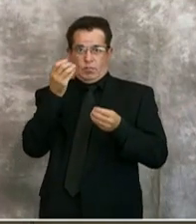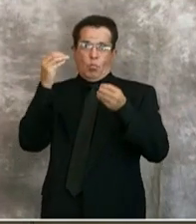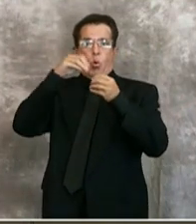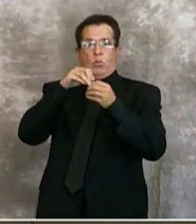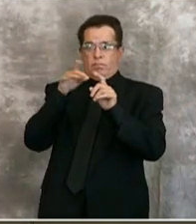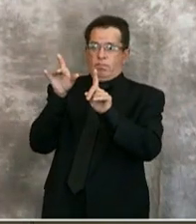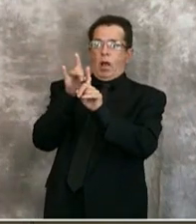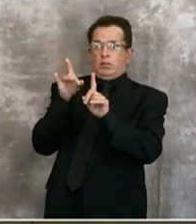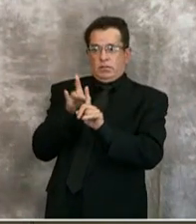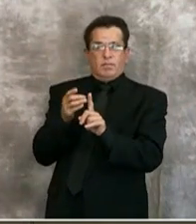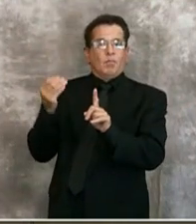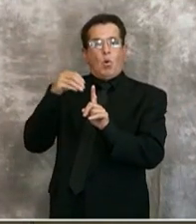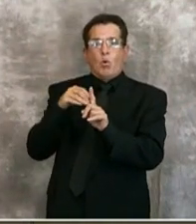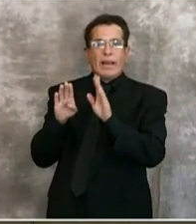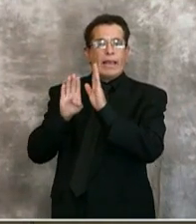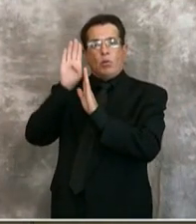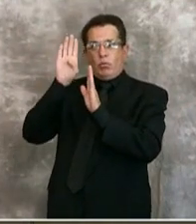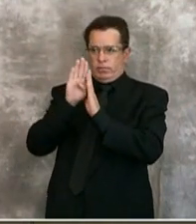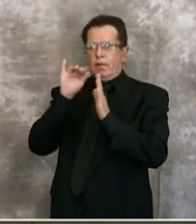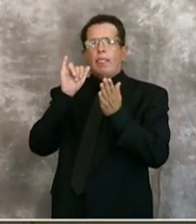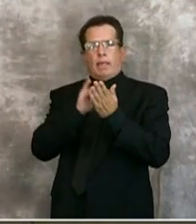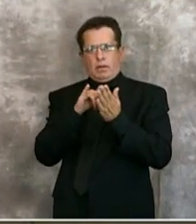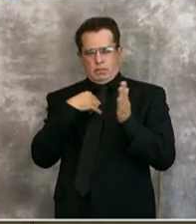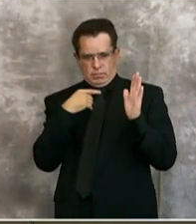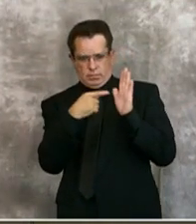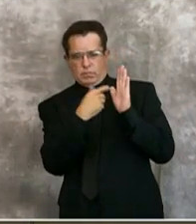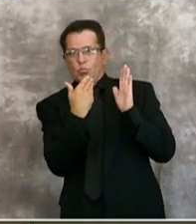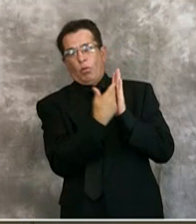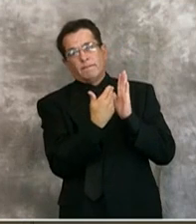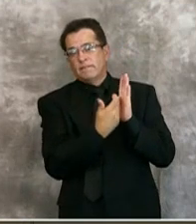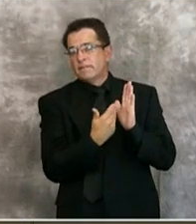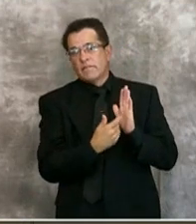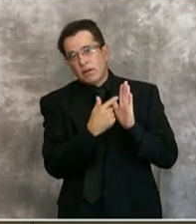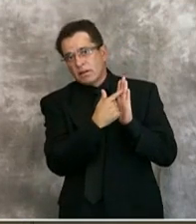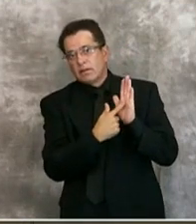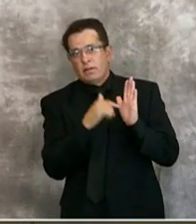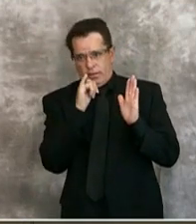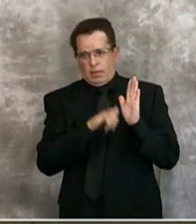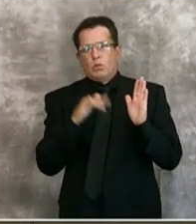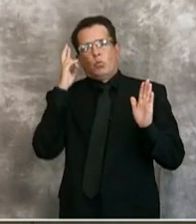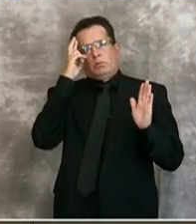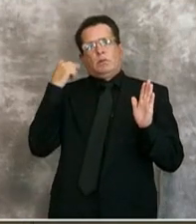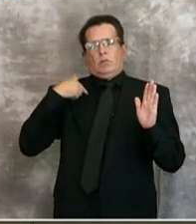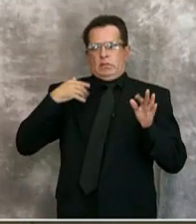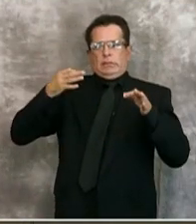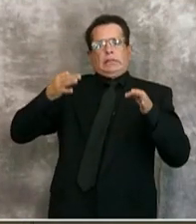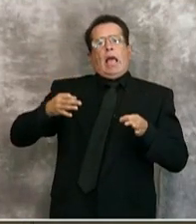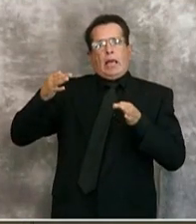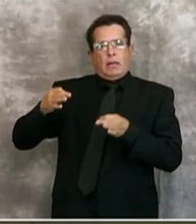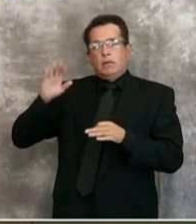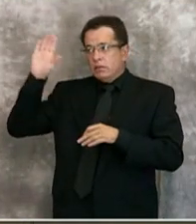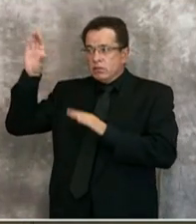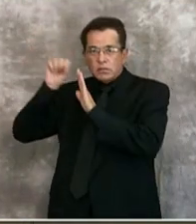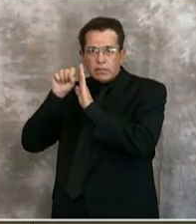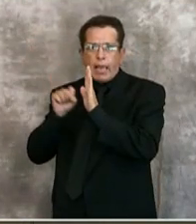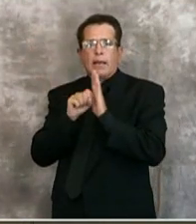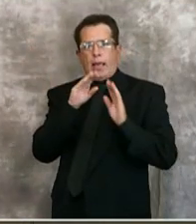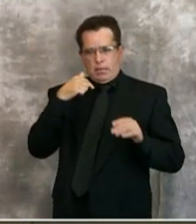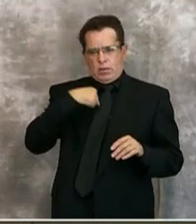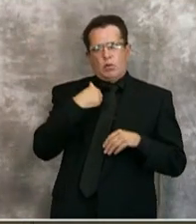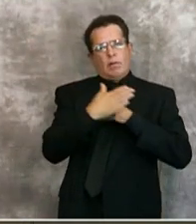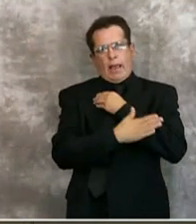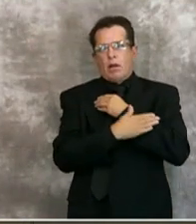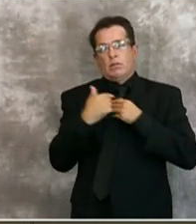that information drives us locally as well as at the state level to take